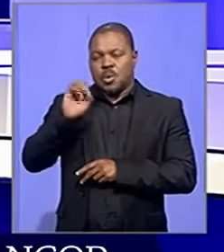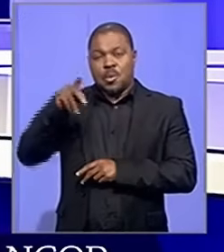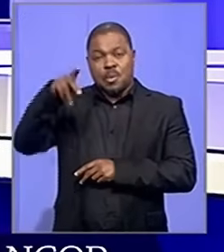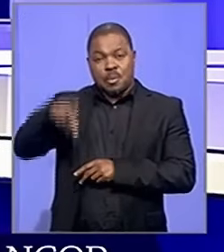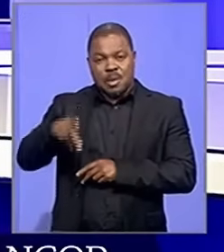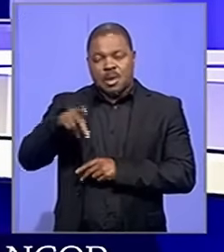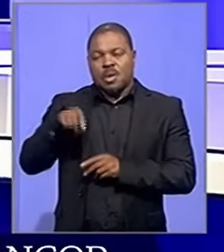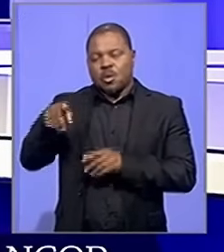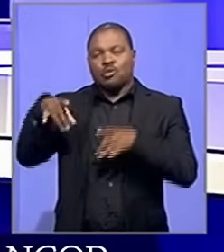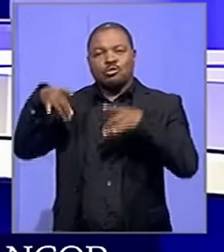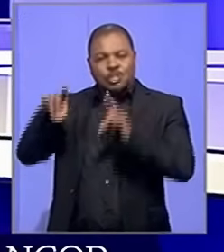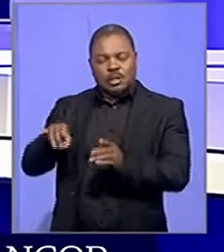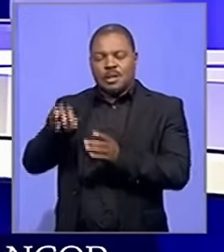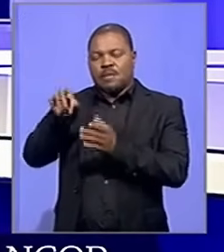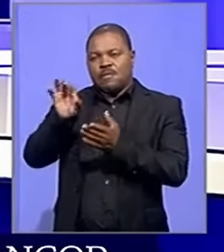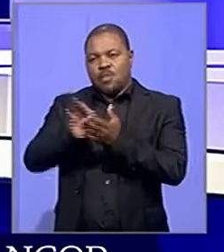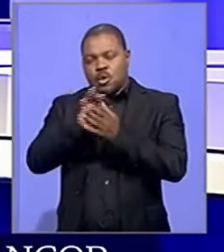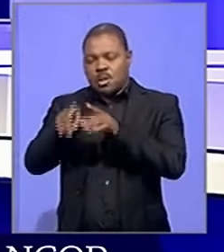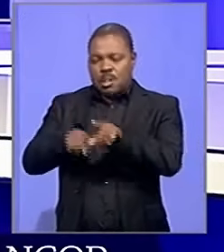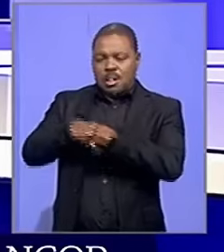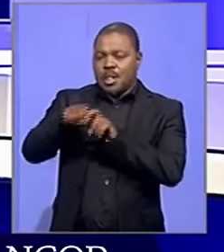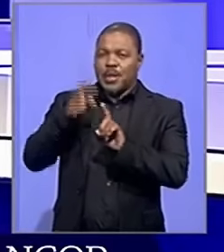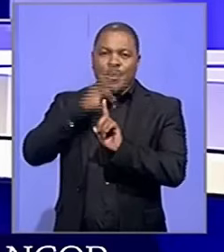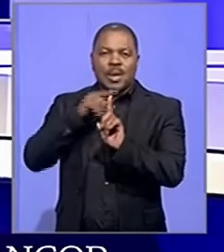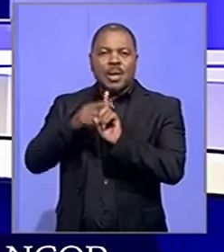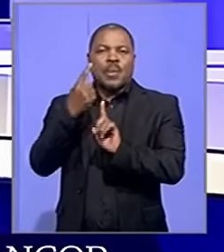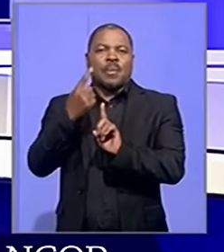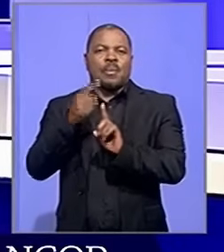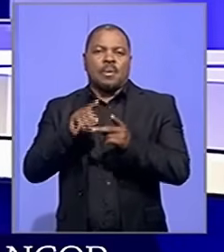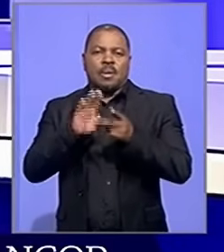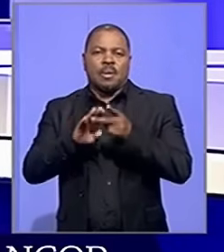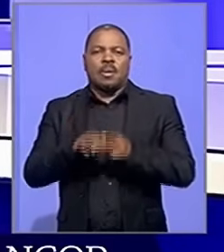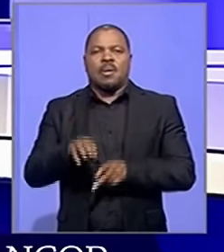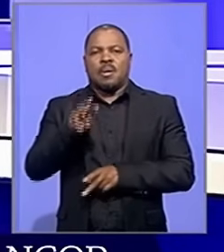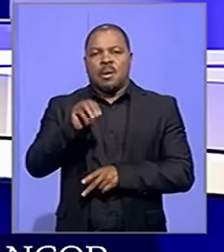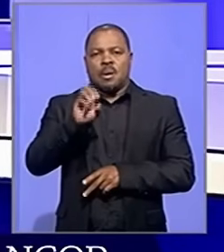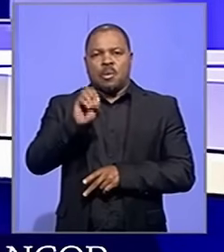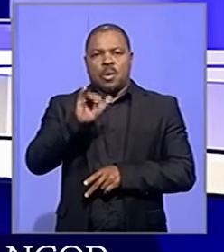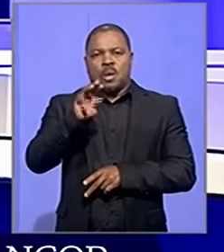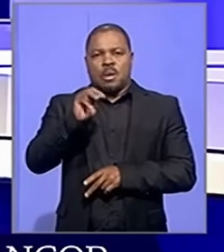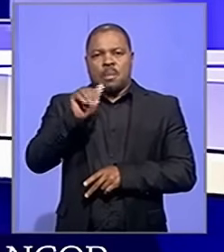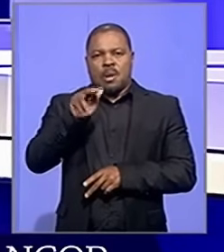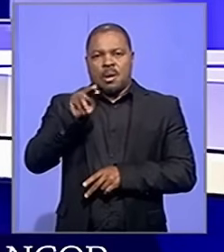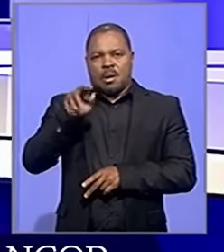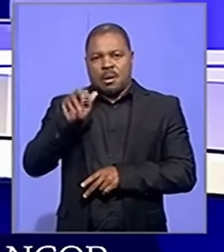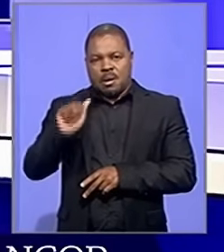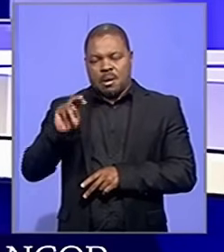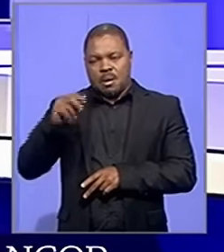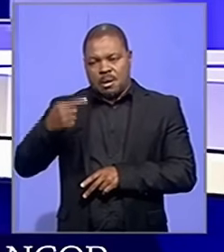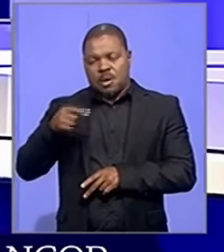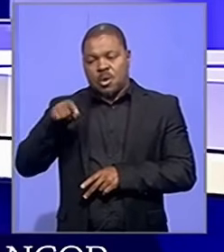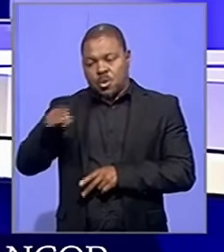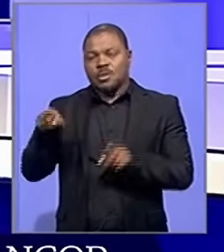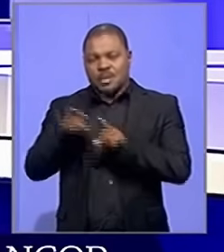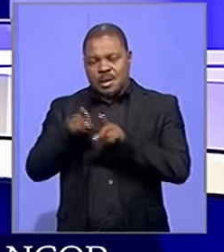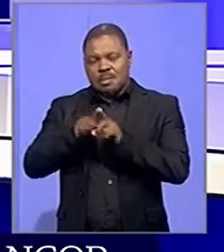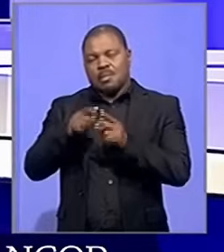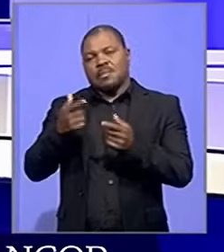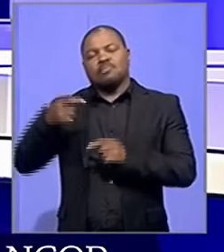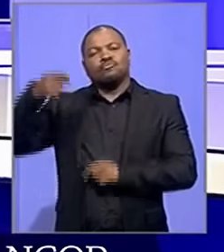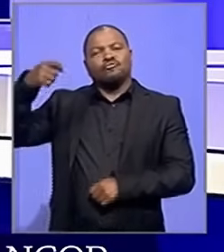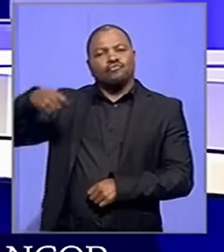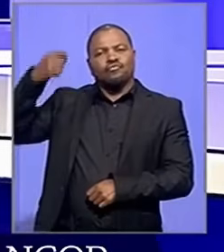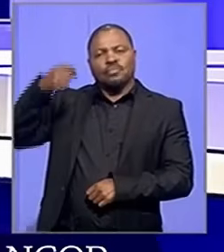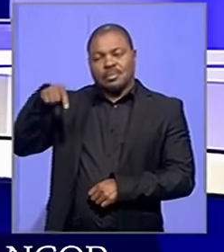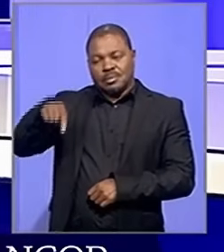lekgotla la bosetšhaba la diprovense ke gore NCOP. Mola Kenneth Moimang le yena a kgethilwe ntle le phenkgišano go ba sefepi segolo sa